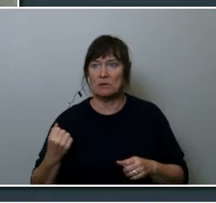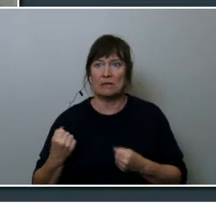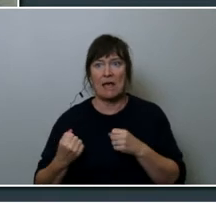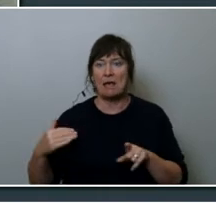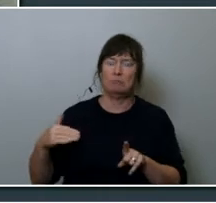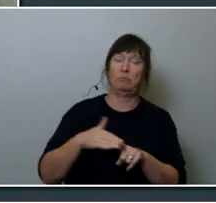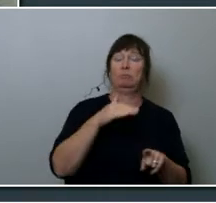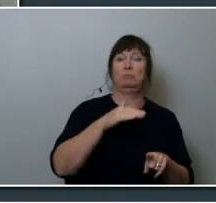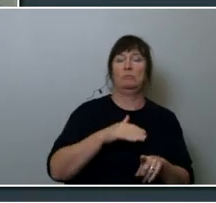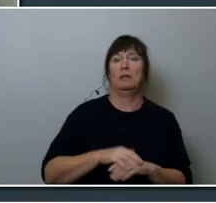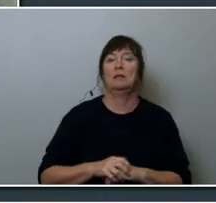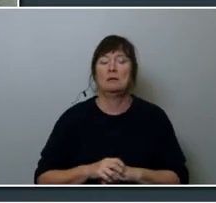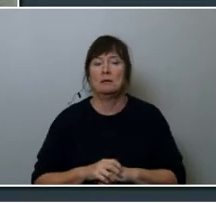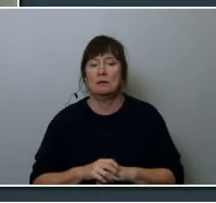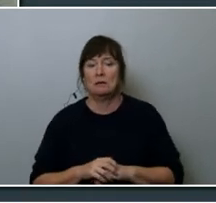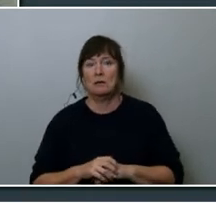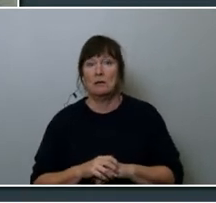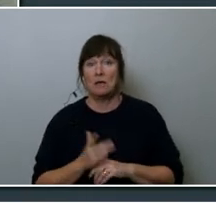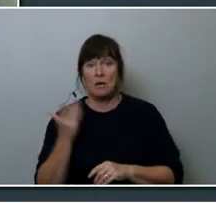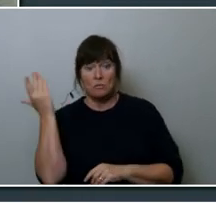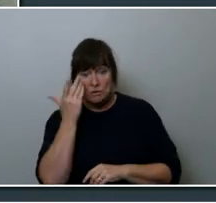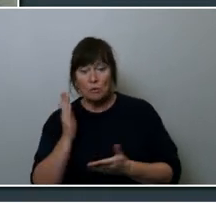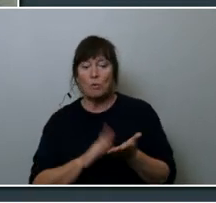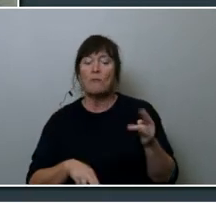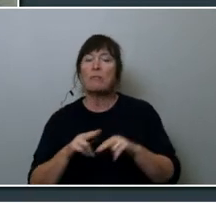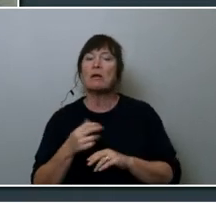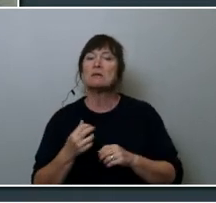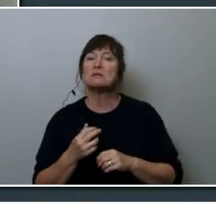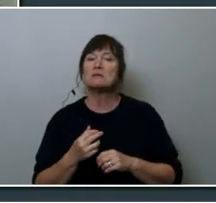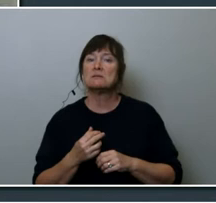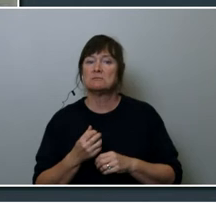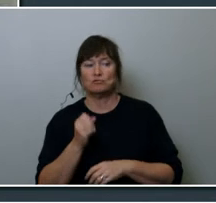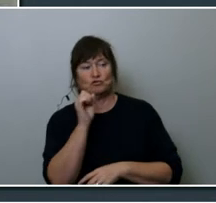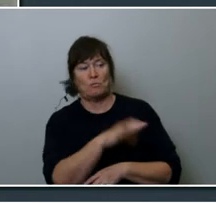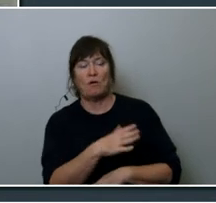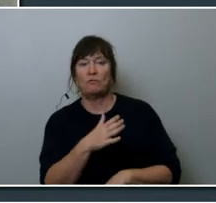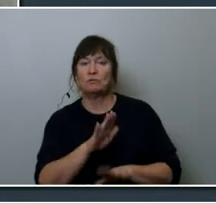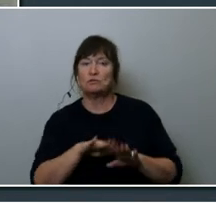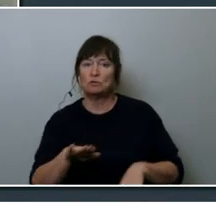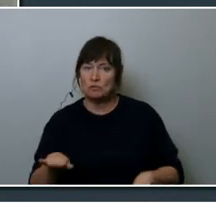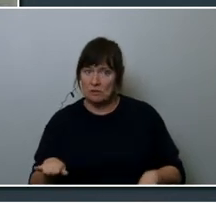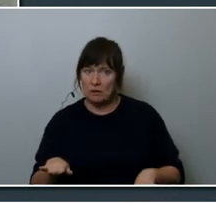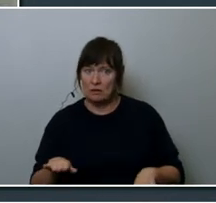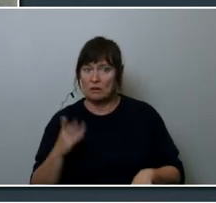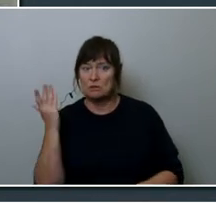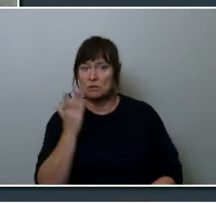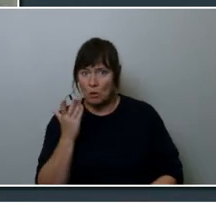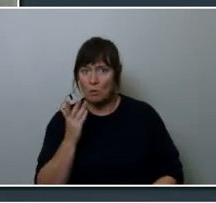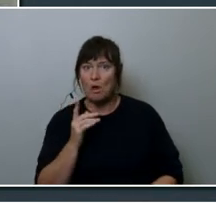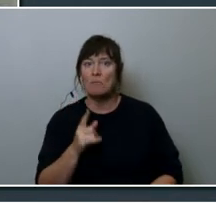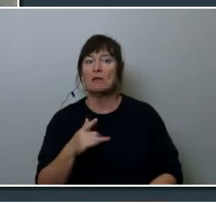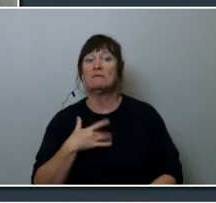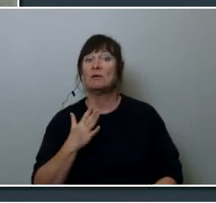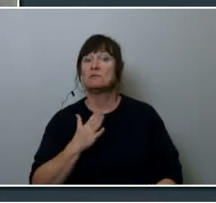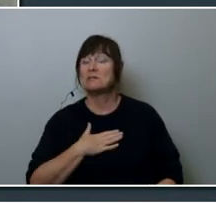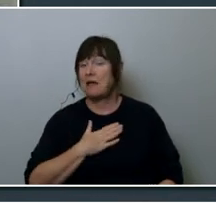Mm-hmm. Relating it to our school, we have parents dropping their kids off, but to make them feel